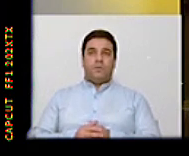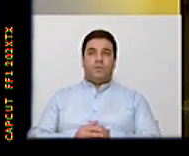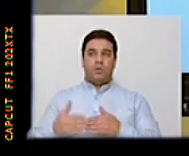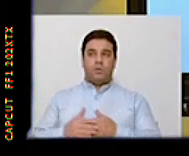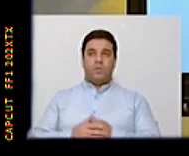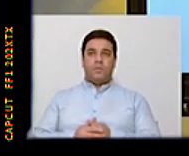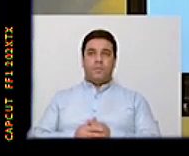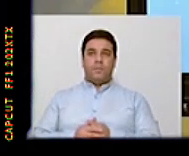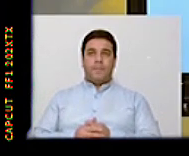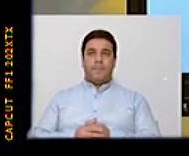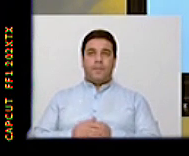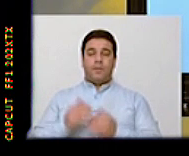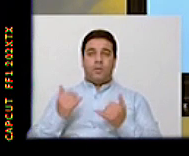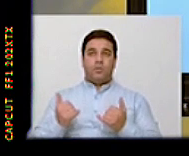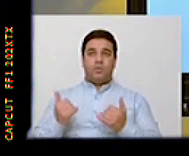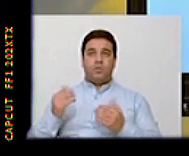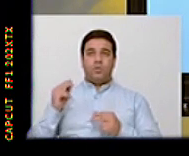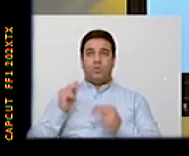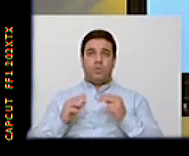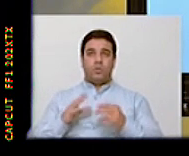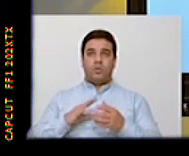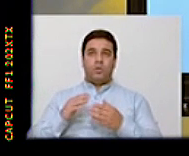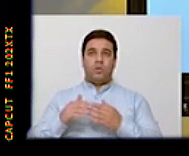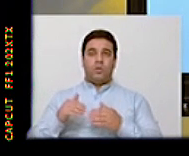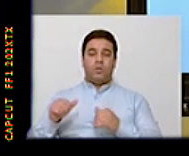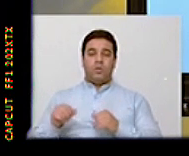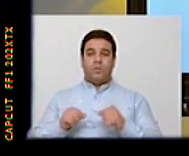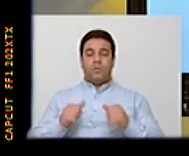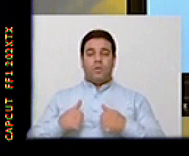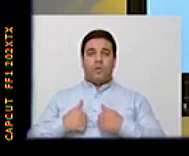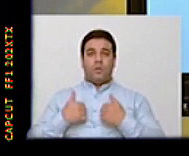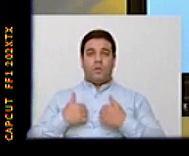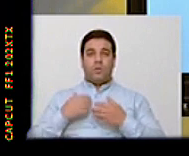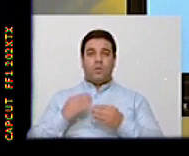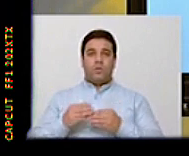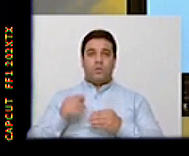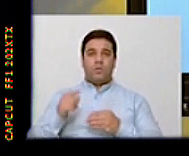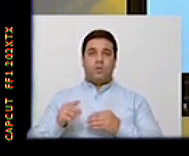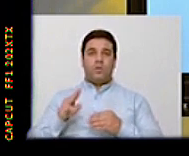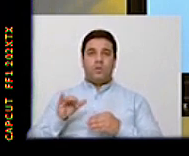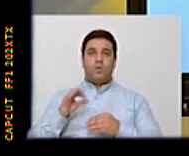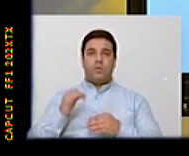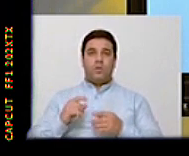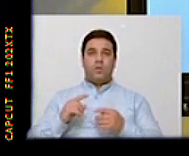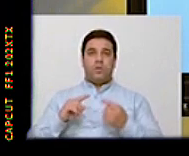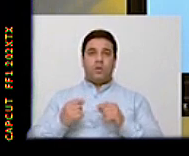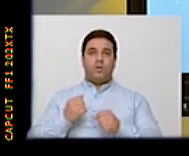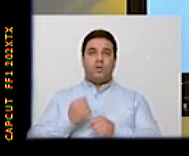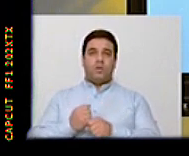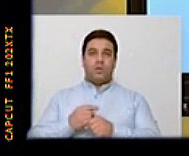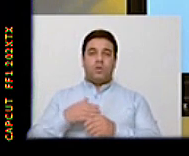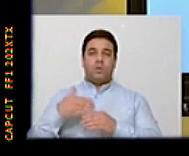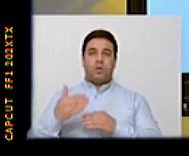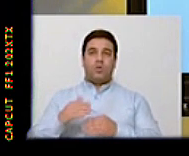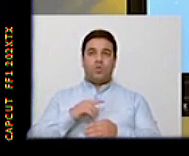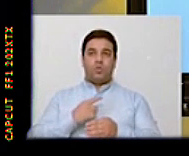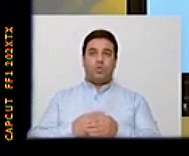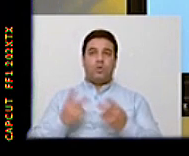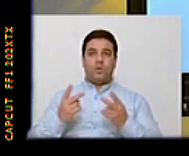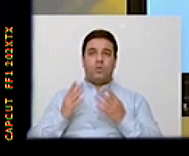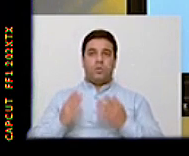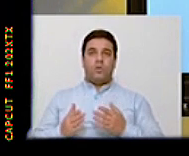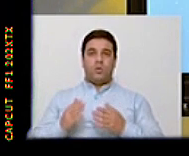Avto tebranishlar. Hozirgacha o'rgangan tebranma harakatda doimiy ravishda, ya'ni davriy ta'sir etuvchi tashqi kuch kerak bo'lar